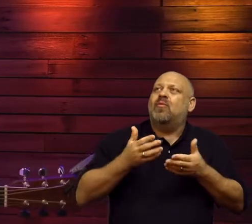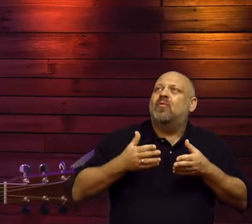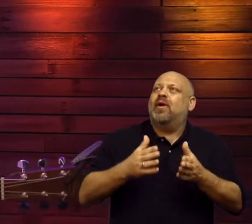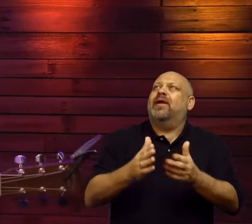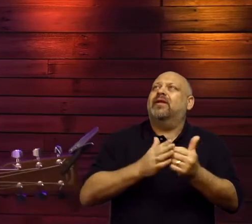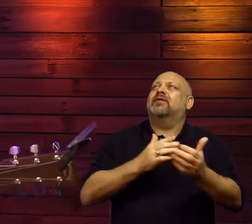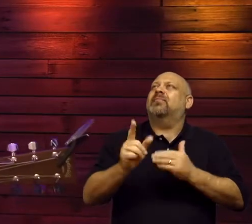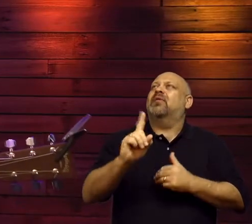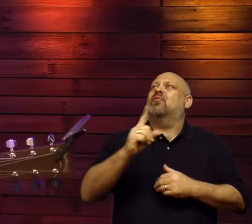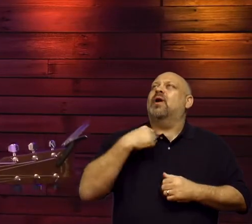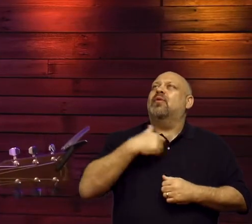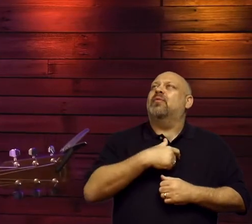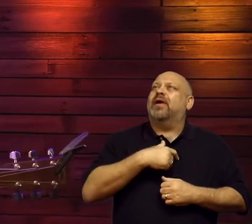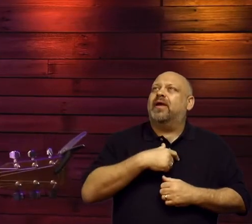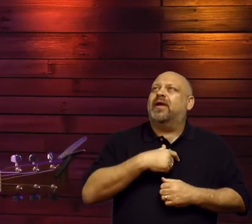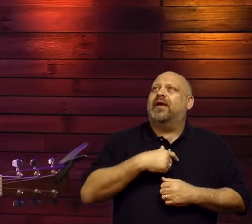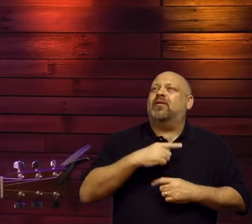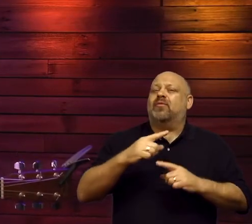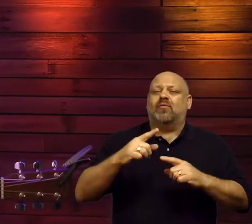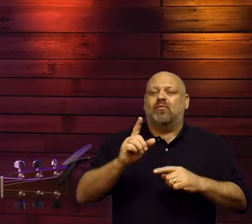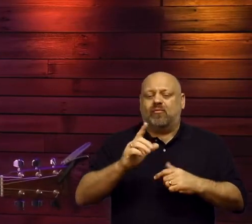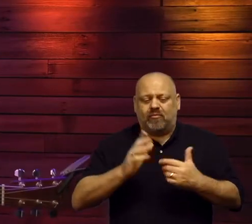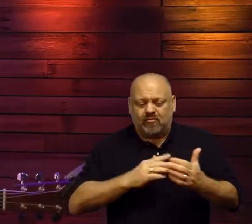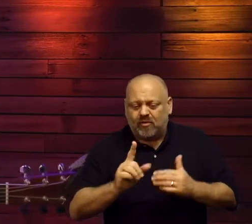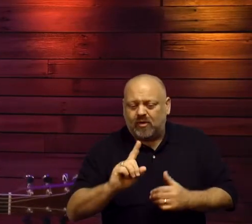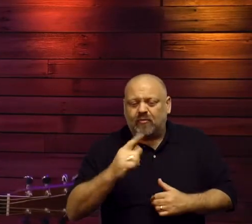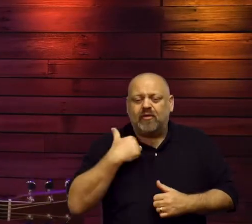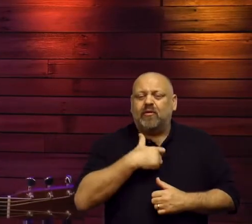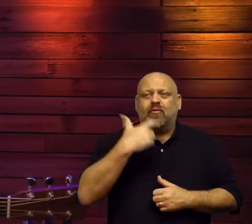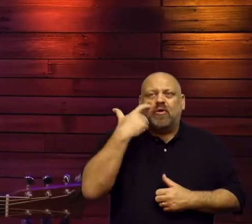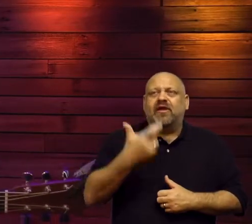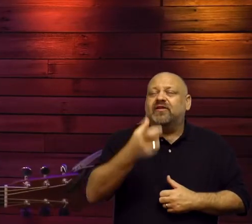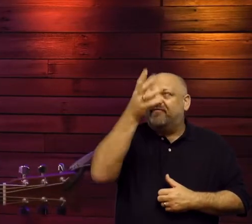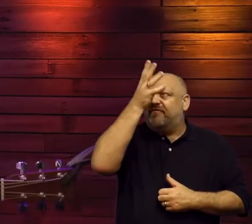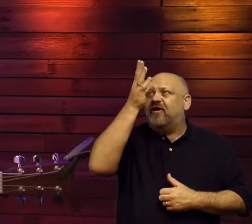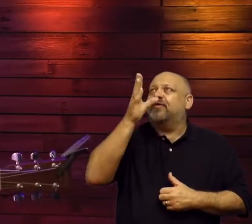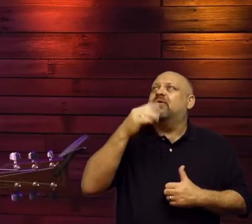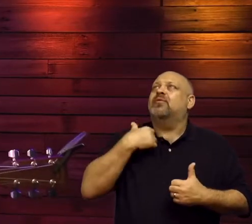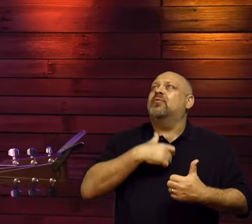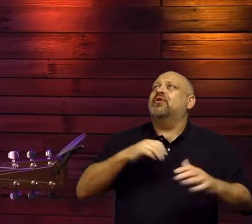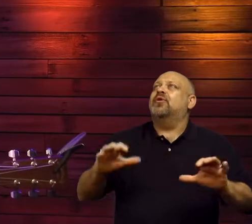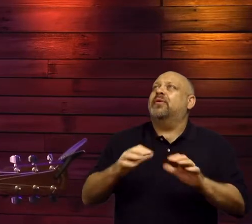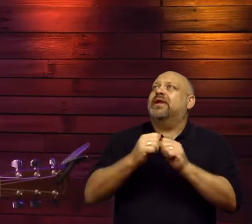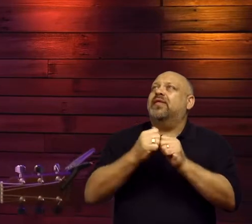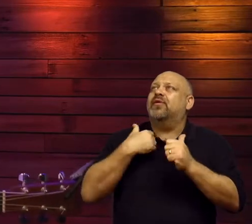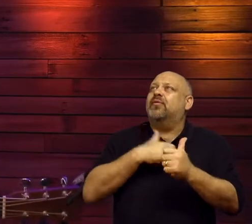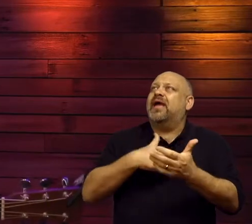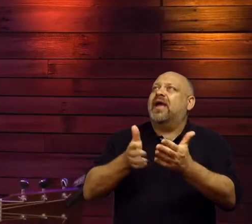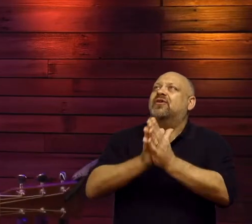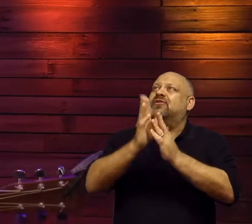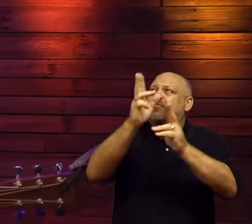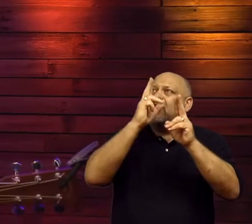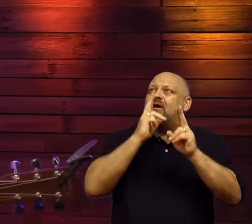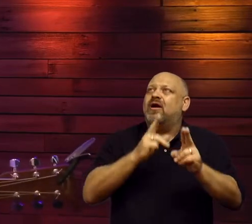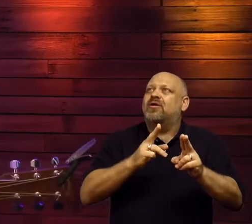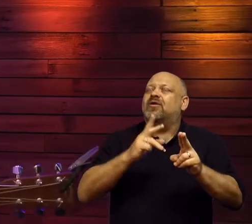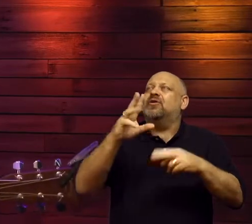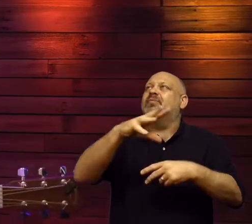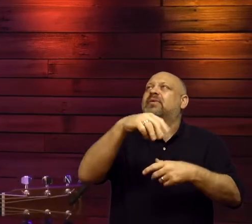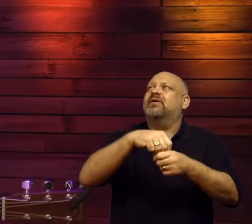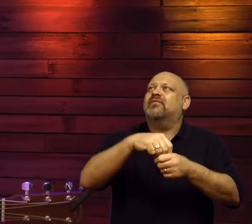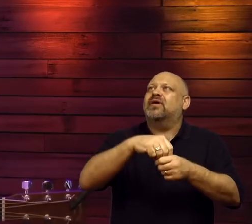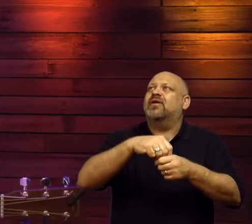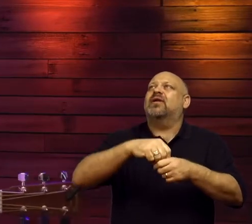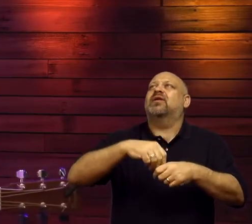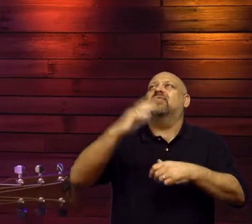Wherever we are, God, whenever we're watching this, Father, we're doing this together. And Lord, we ask that you would honor it, that you would be in